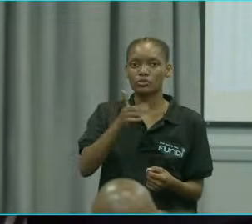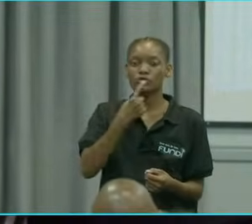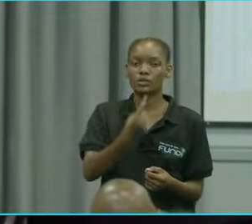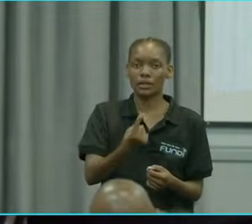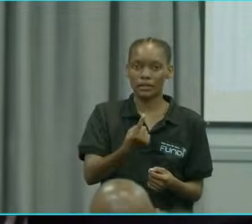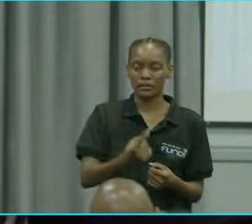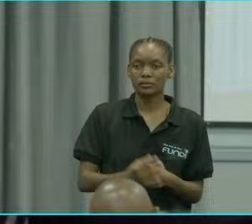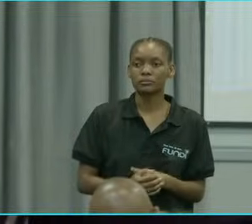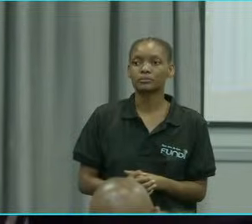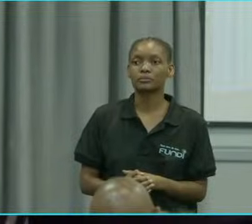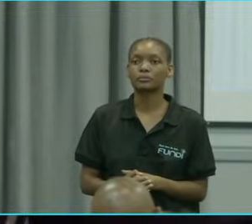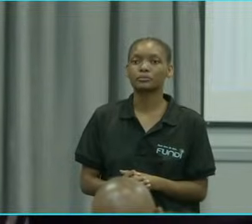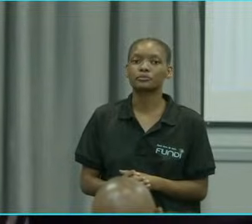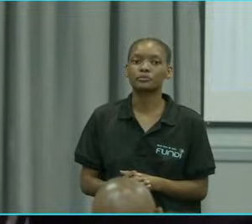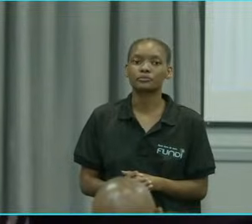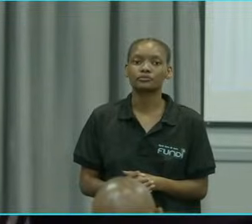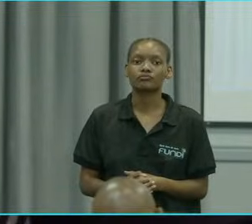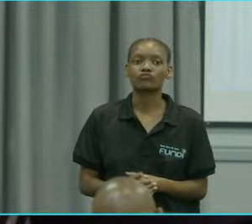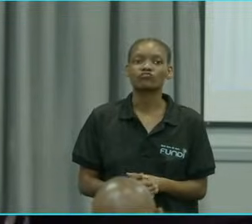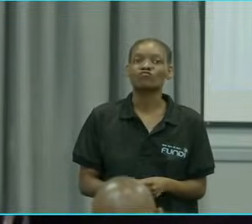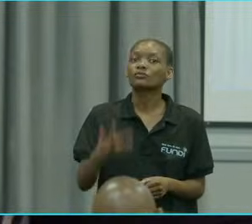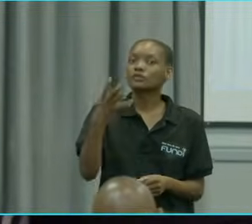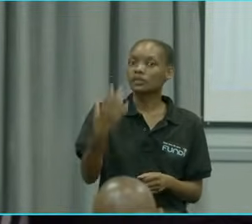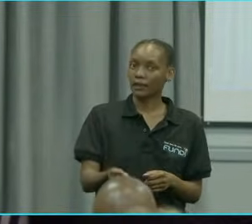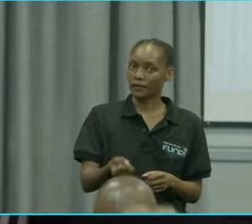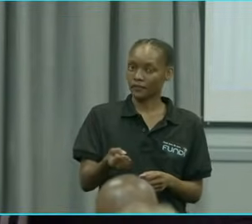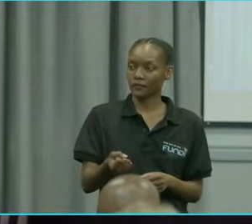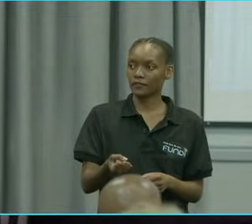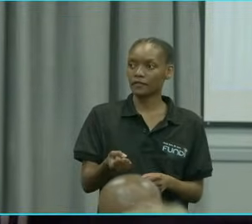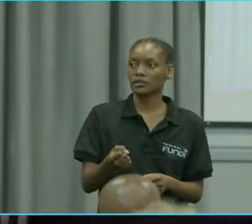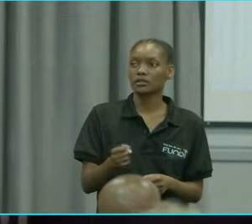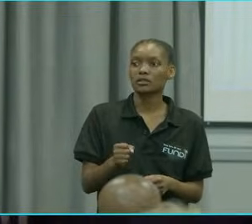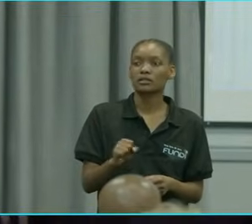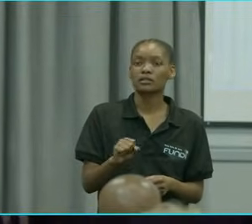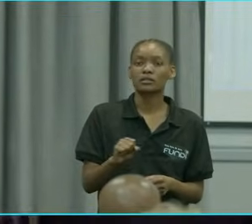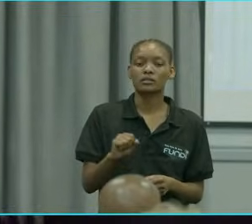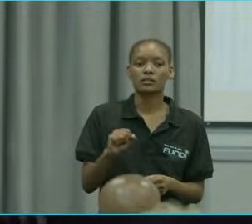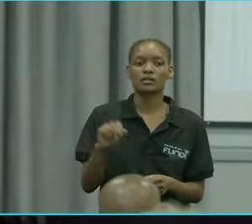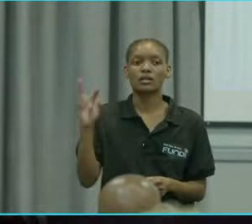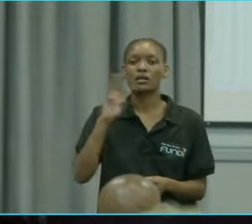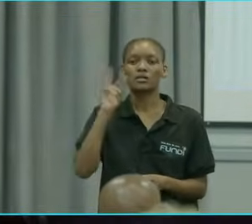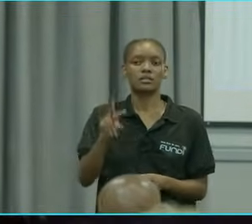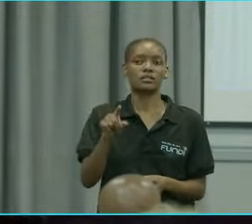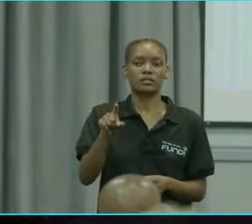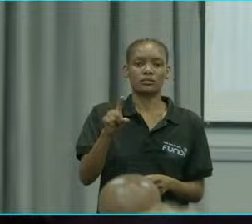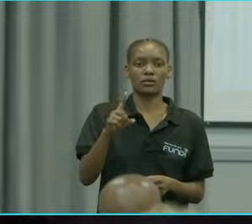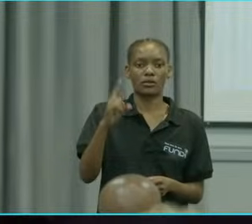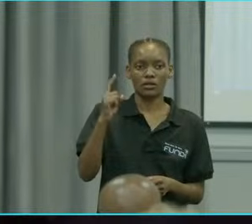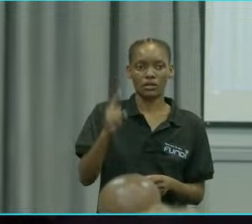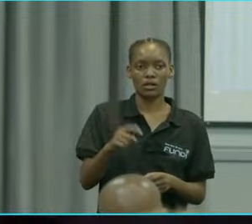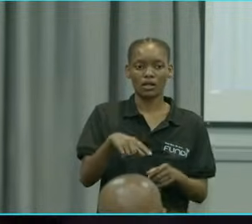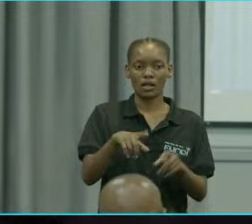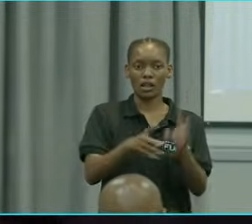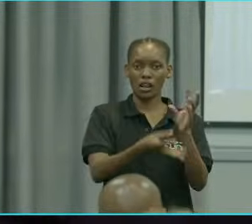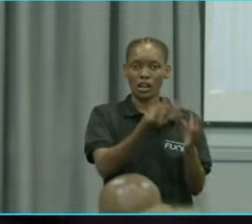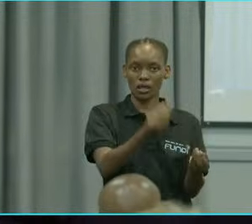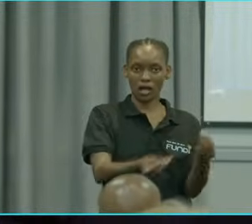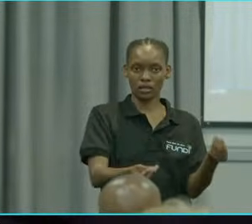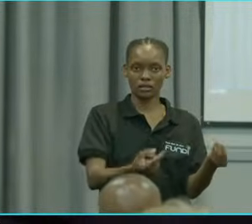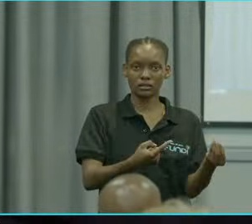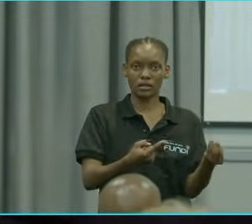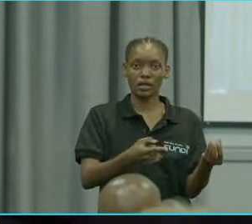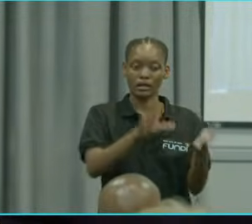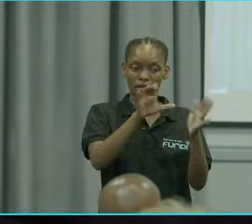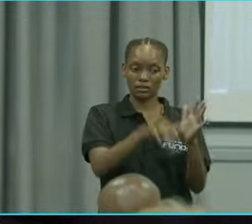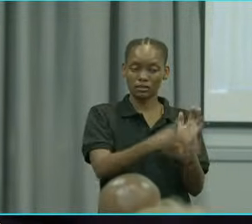fact that there is a misperception, that there is a misconception that learners with disabilities are in